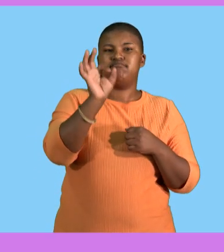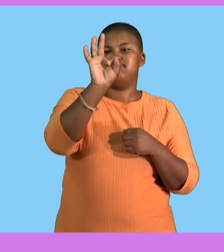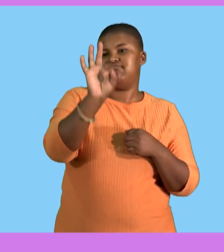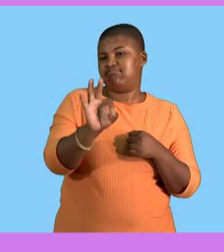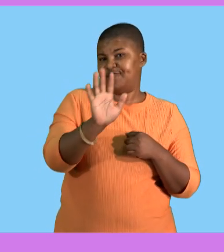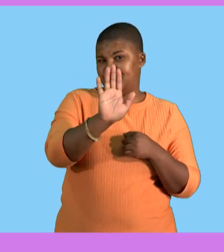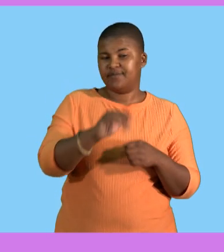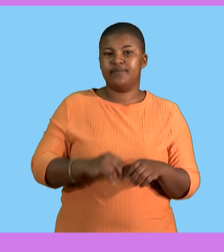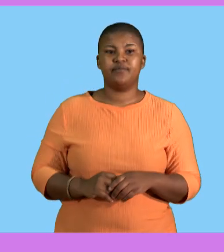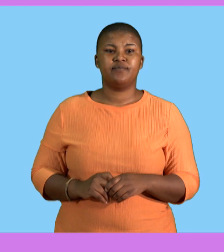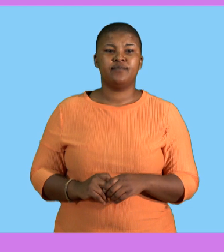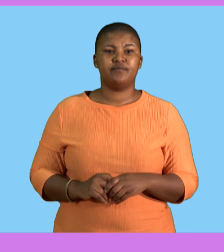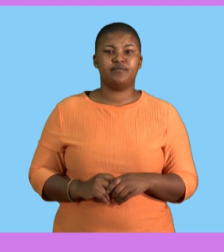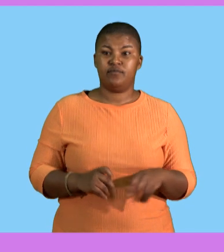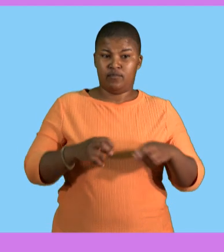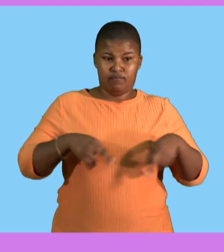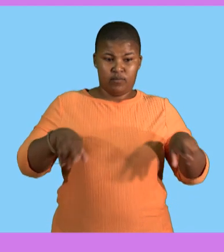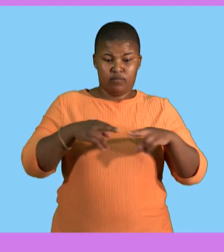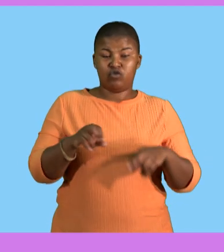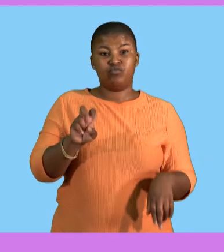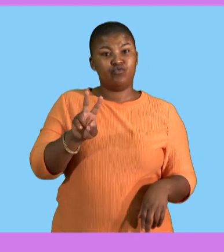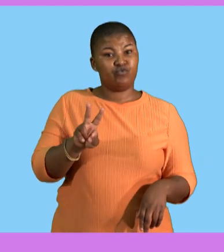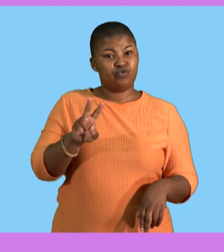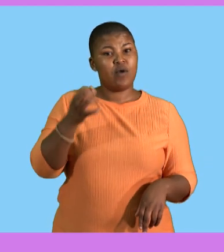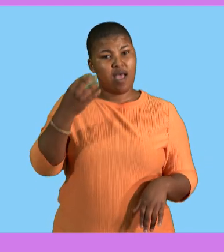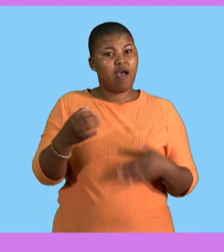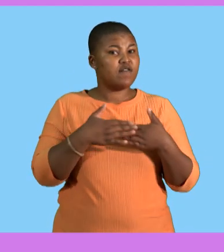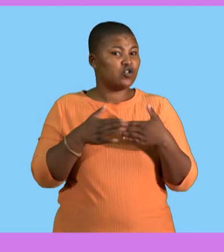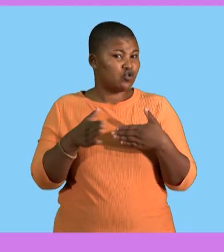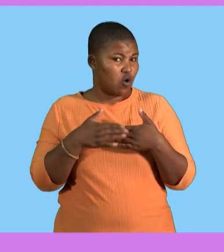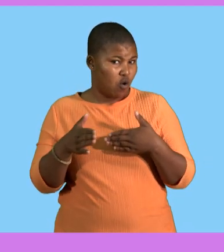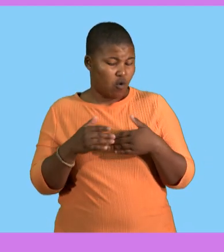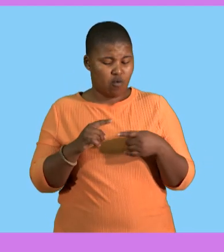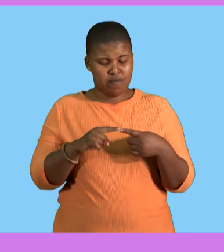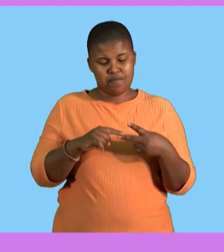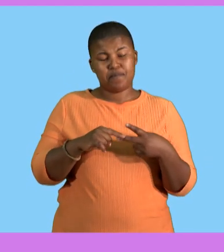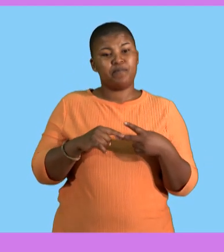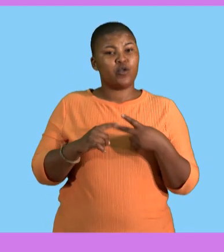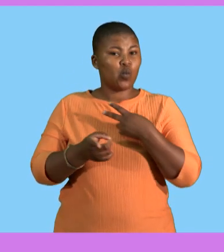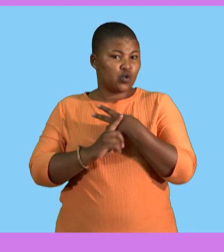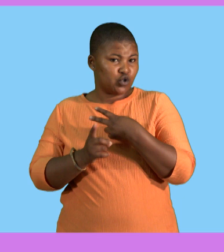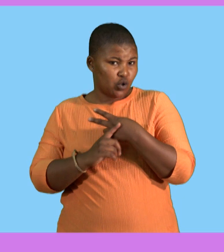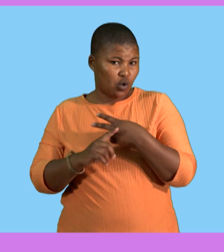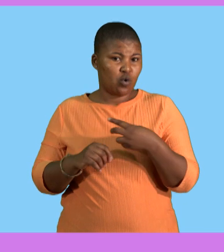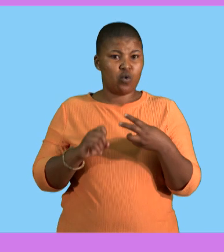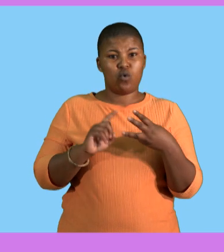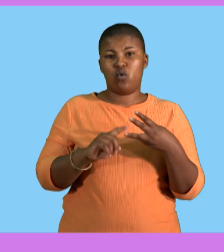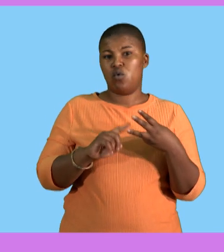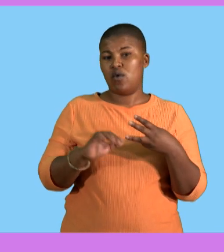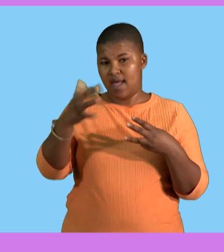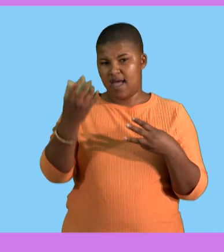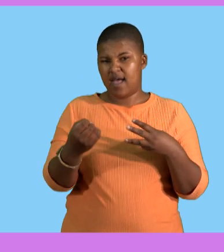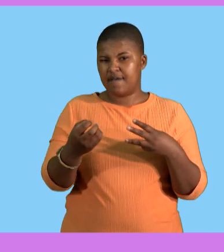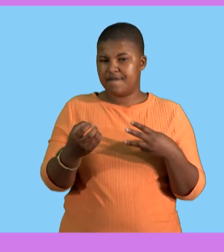1. If we look at bedroom 2, there's a door and a window, and there